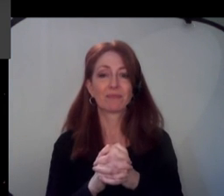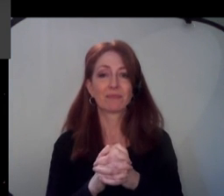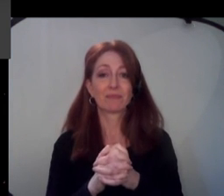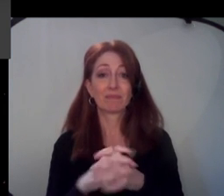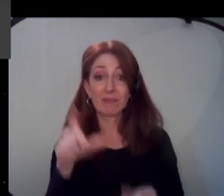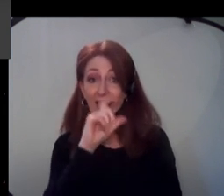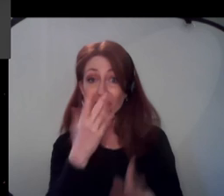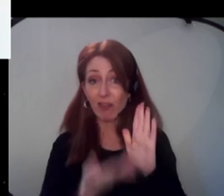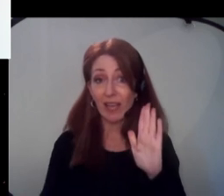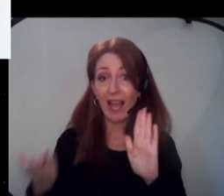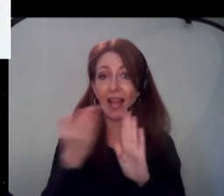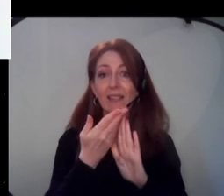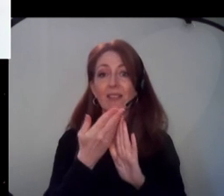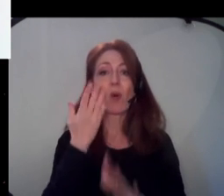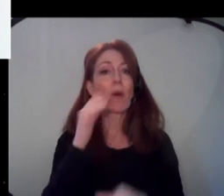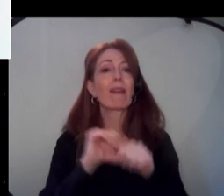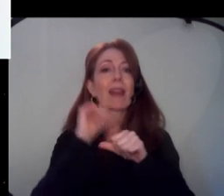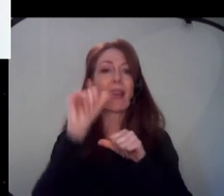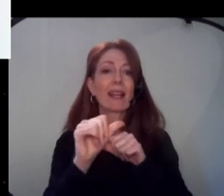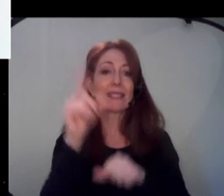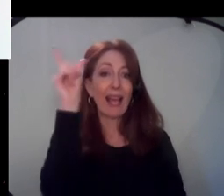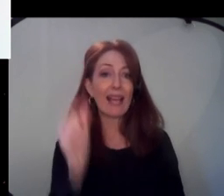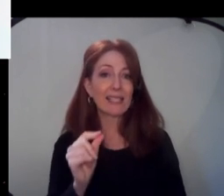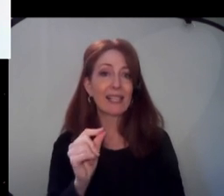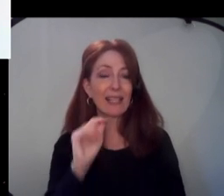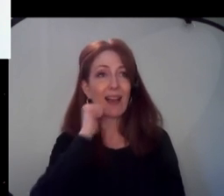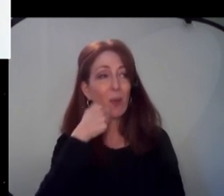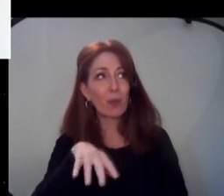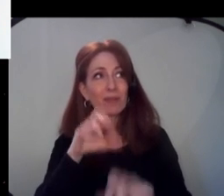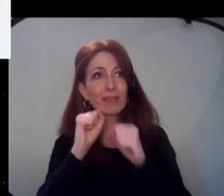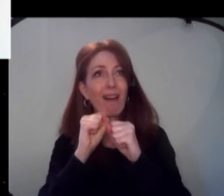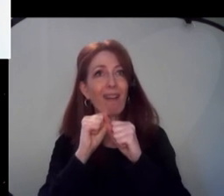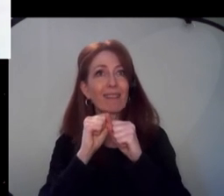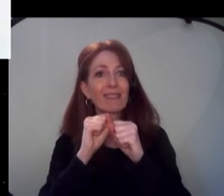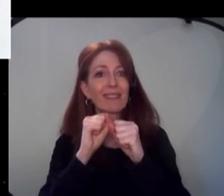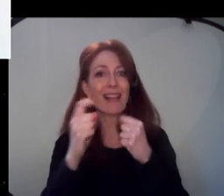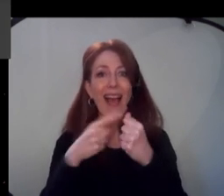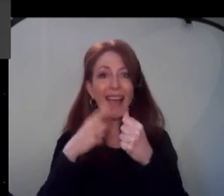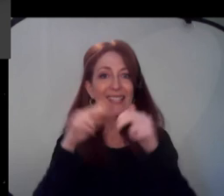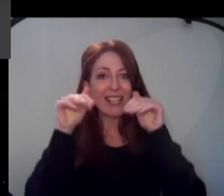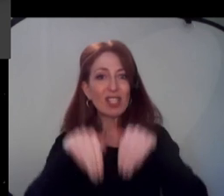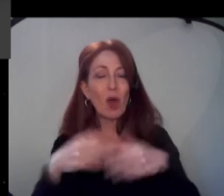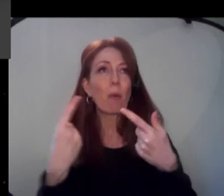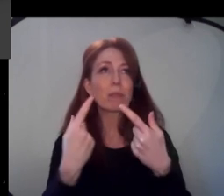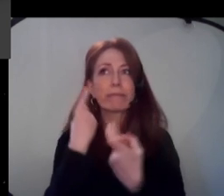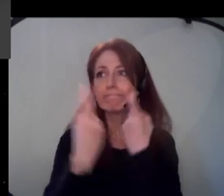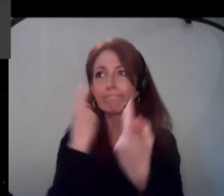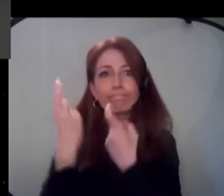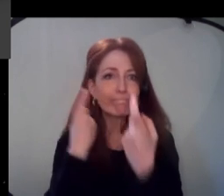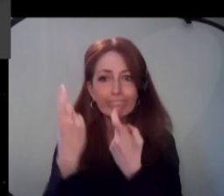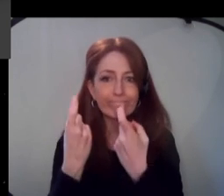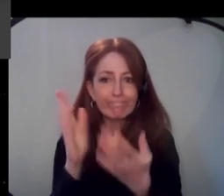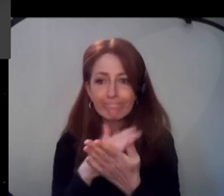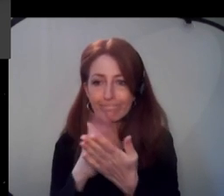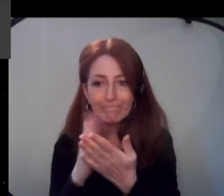When I next get back to Italy, I shall start going through those antique shops. Diving through, looking for lost. Yeah. That's a